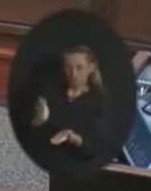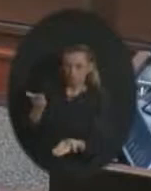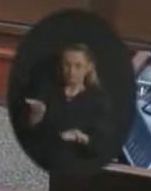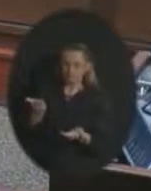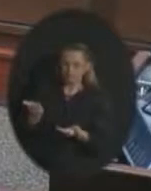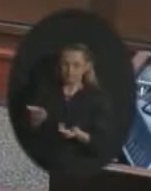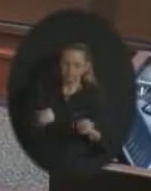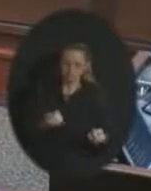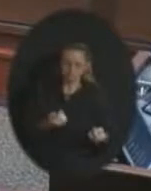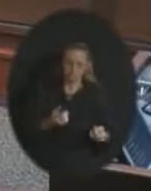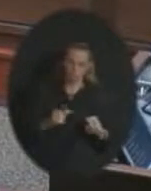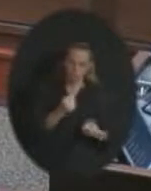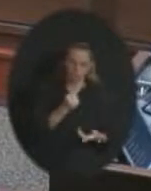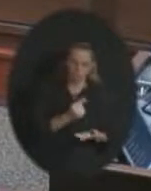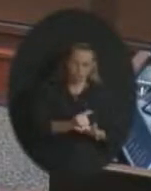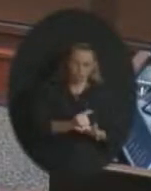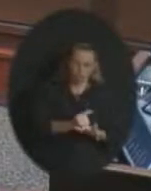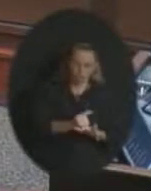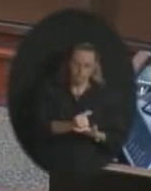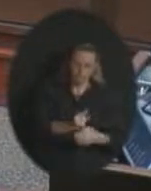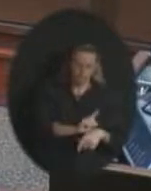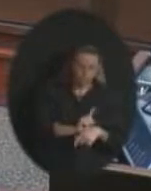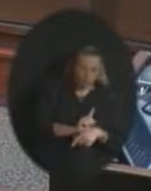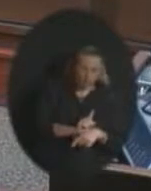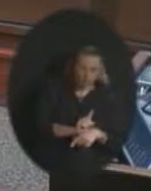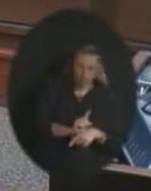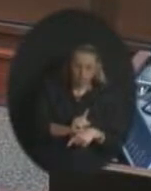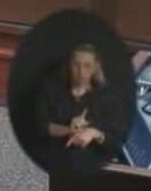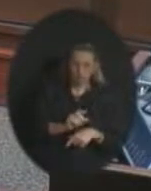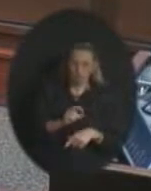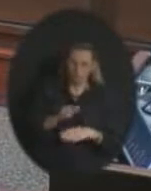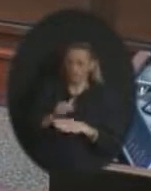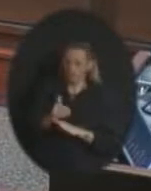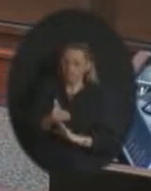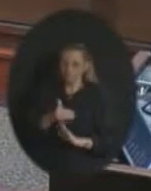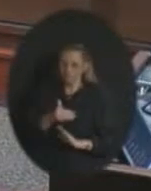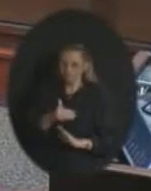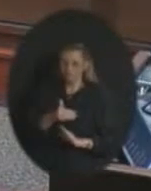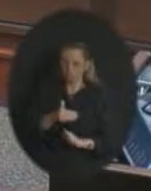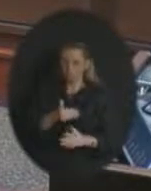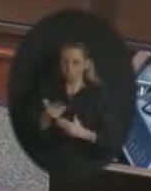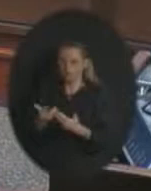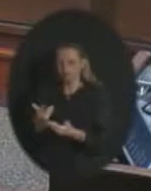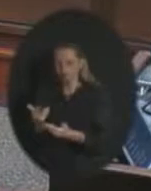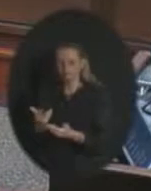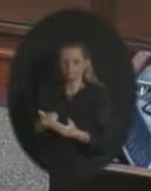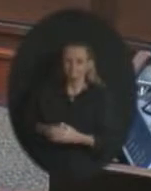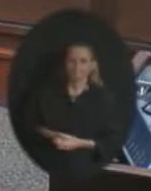group is graduating at 1 o'clock. And, yeah. Or the night before even, which is one of our options.